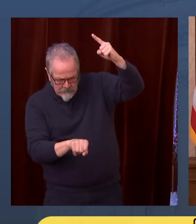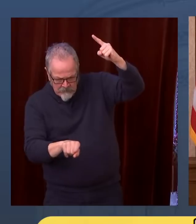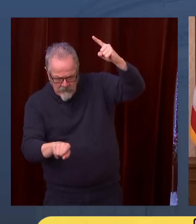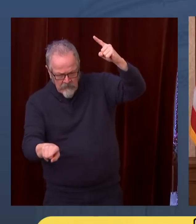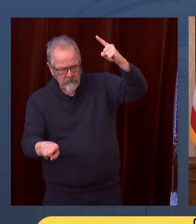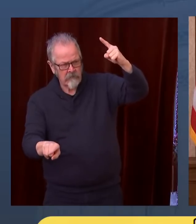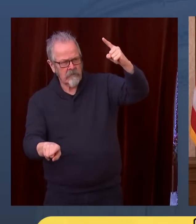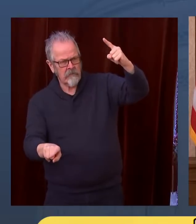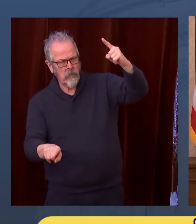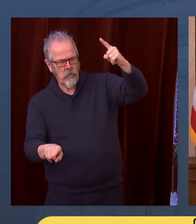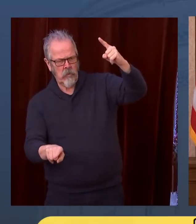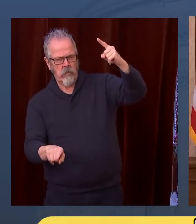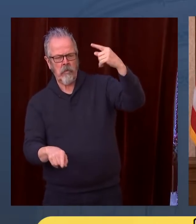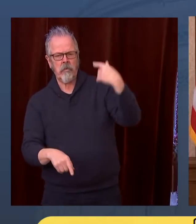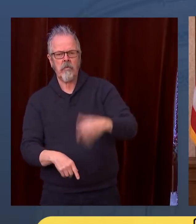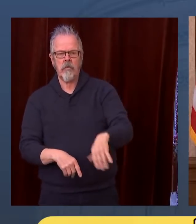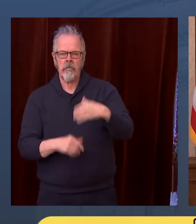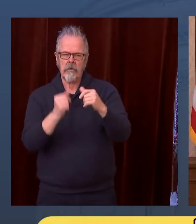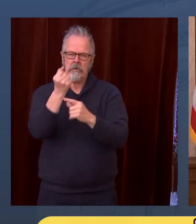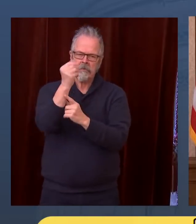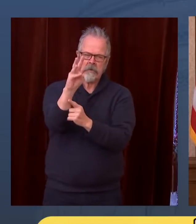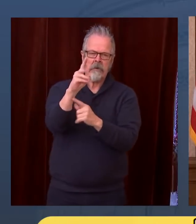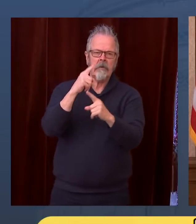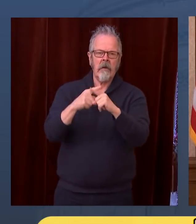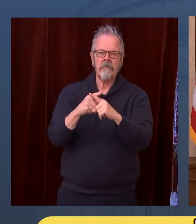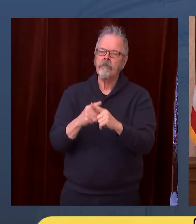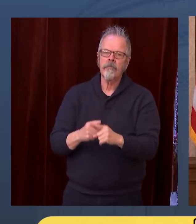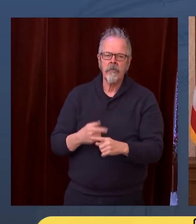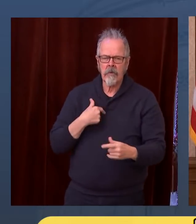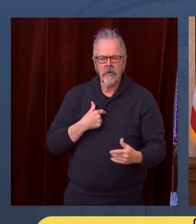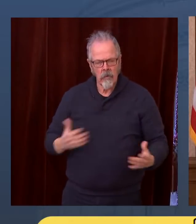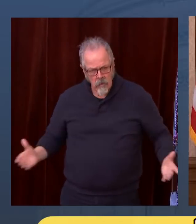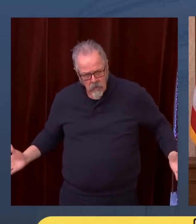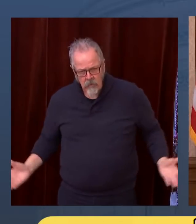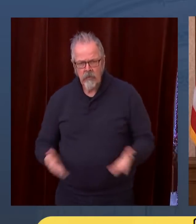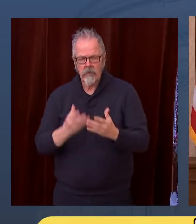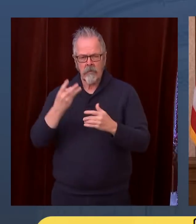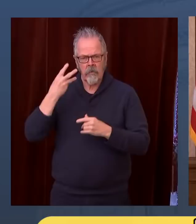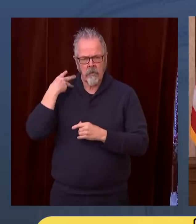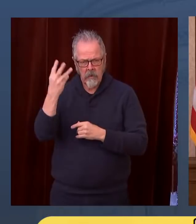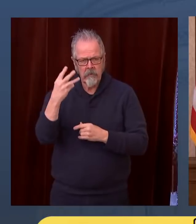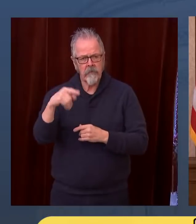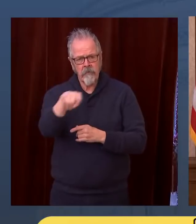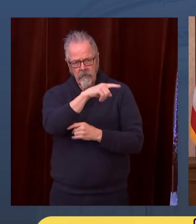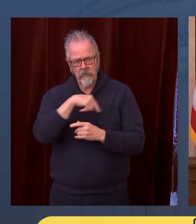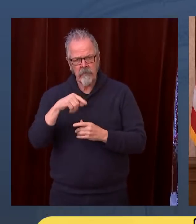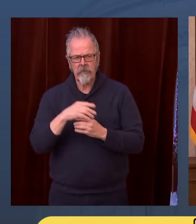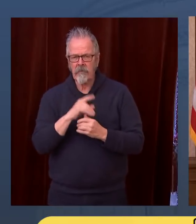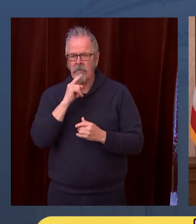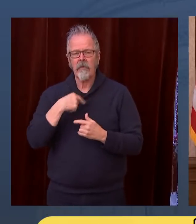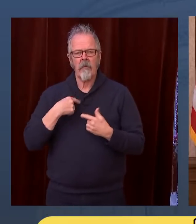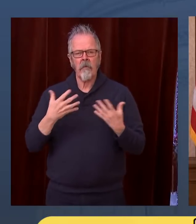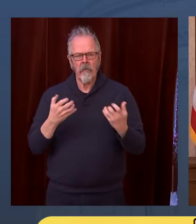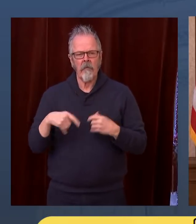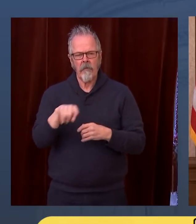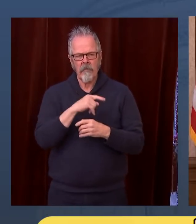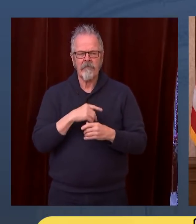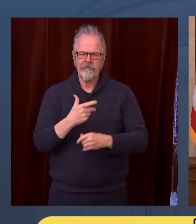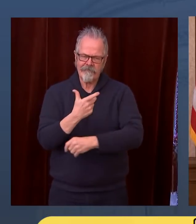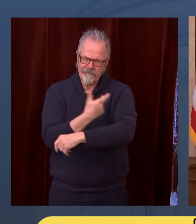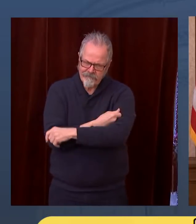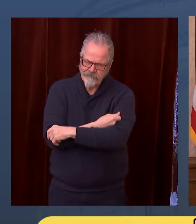am encouraging all Washingtonians to get on that blue line, save yourself, get vaccinated, get a